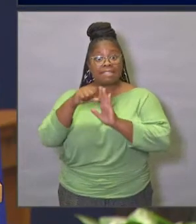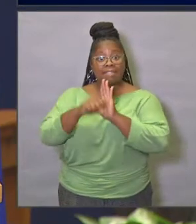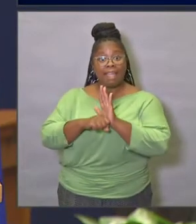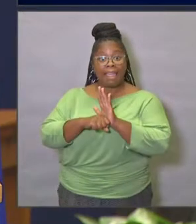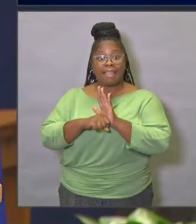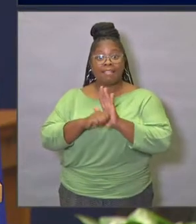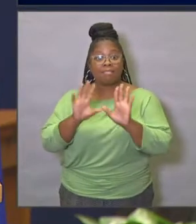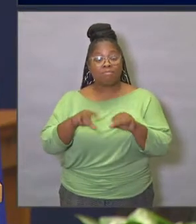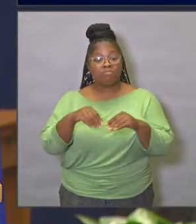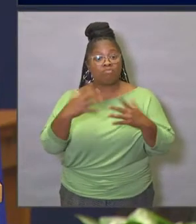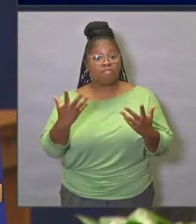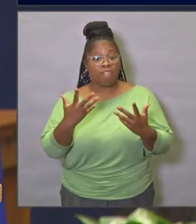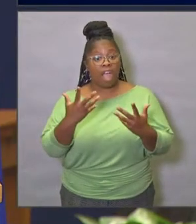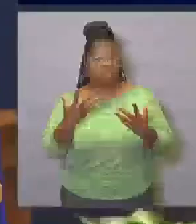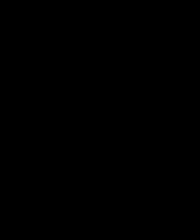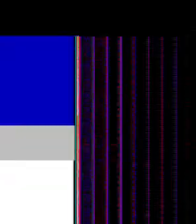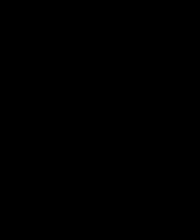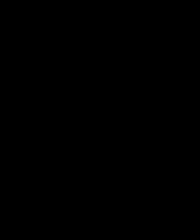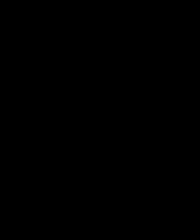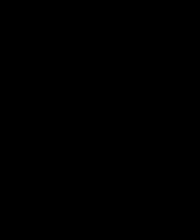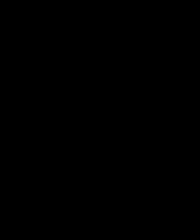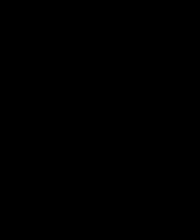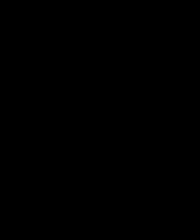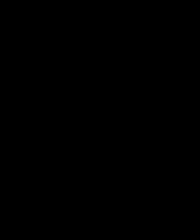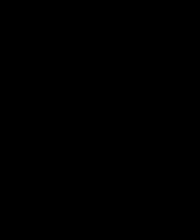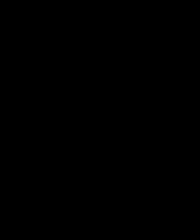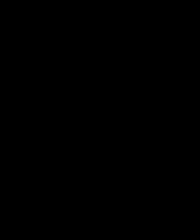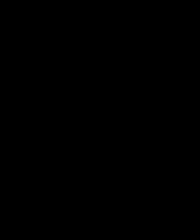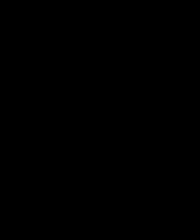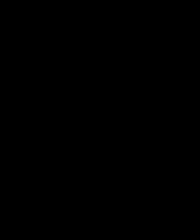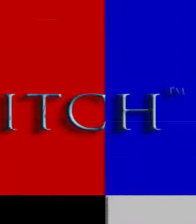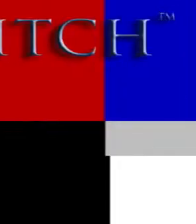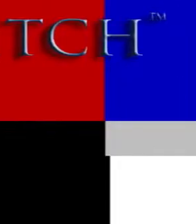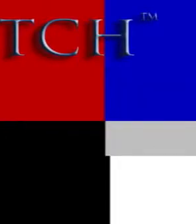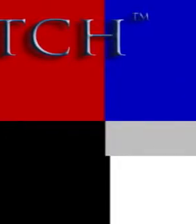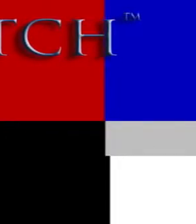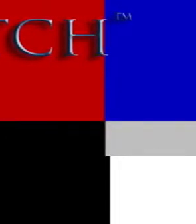with 3 free restaurant-prepared meals.